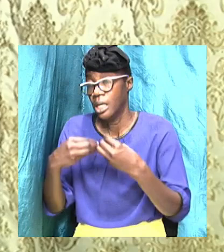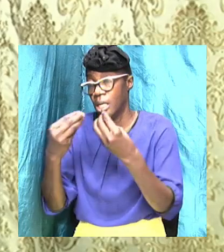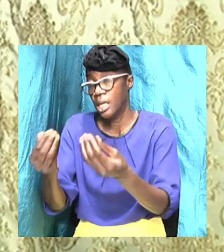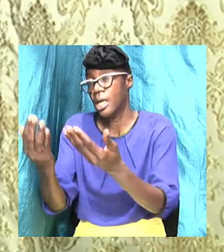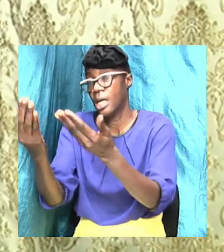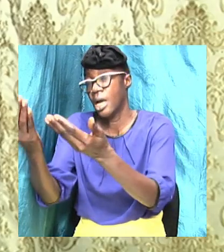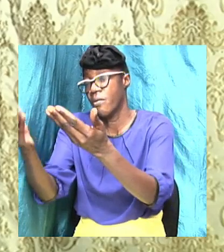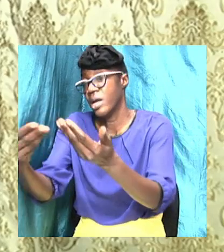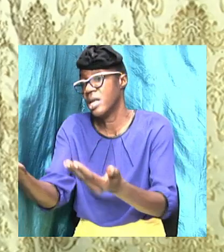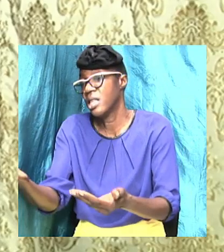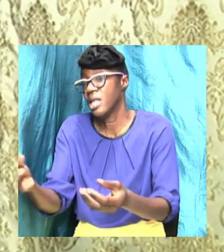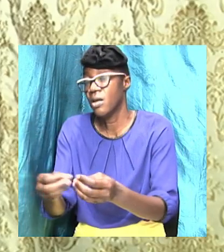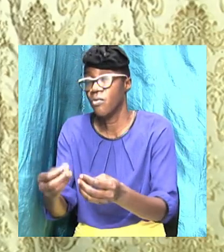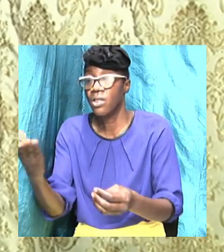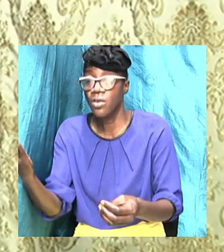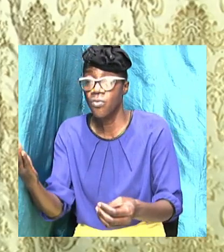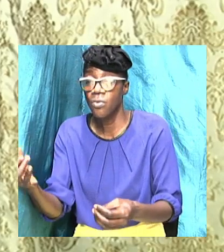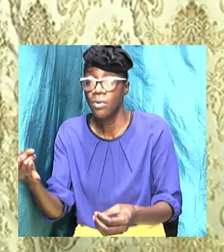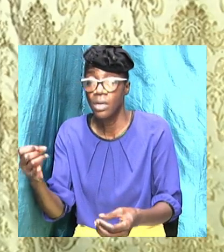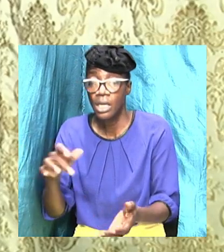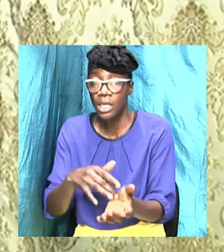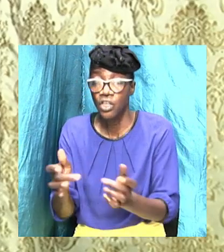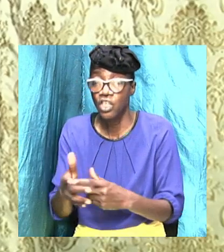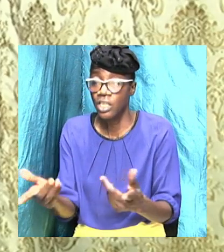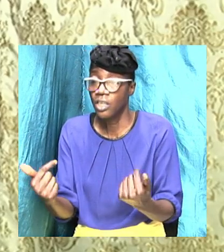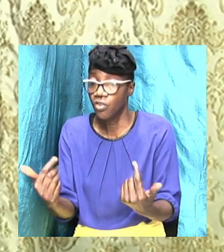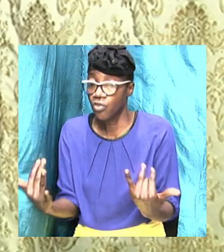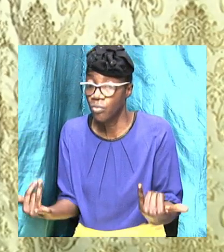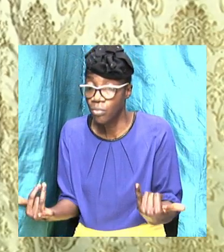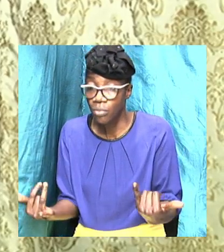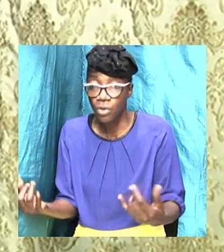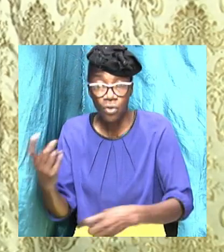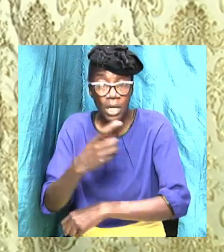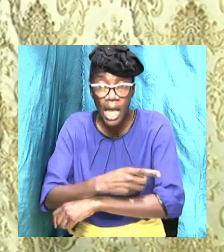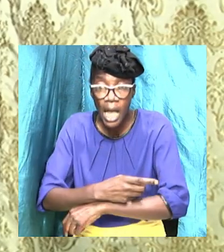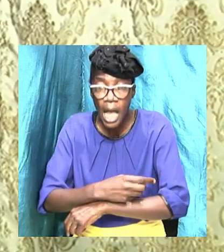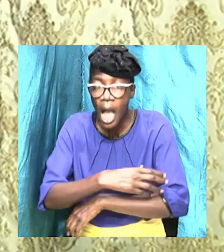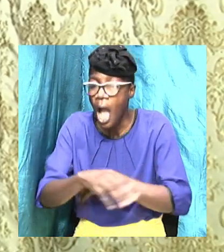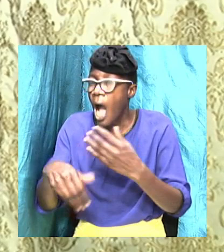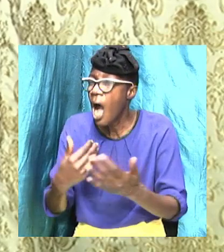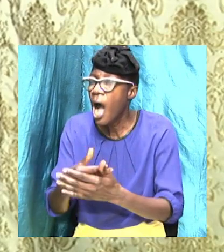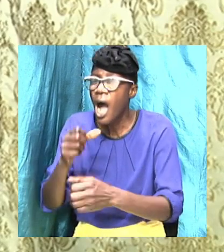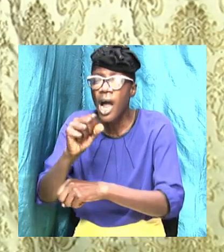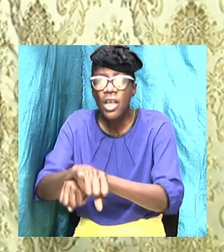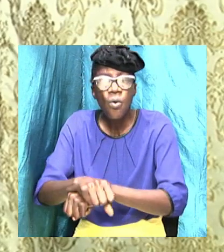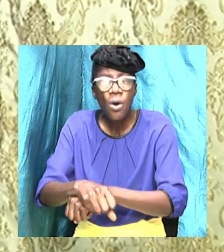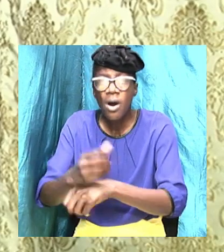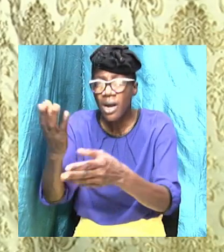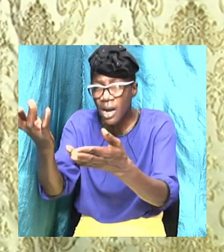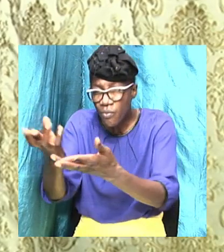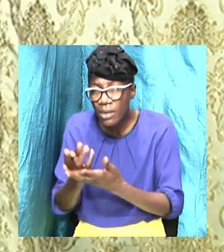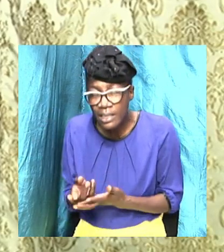If Jesus come today, all that we work and achieve, we